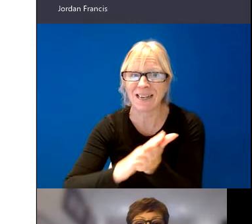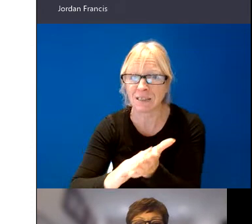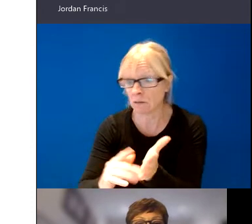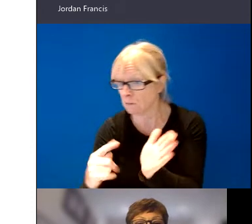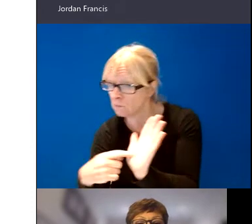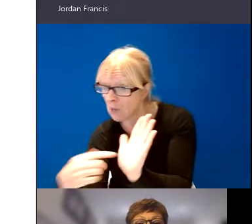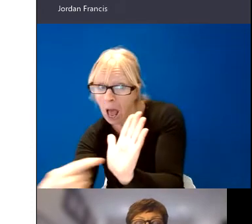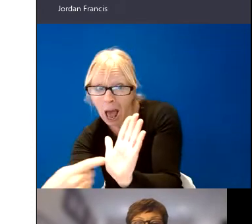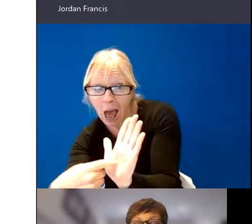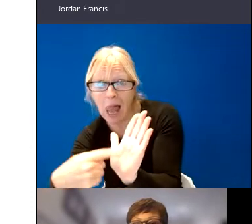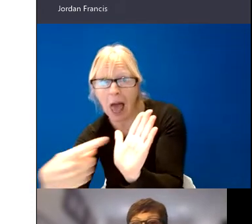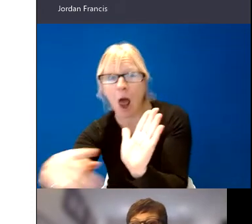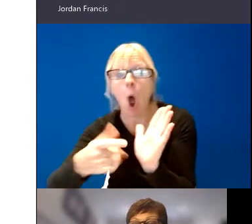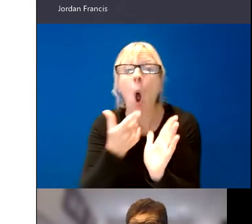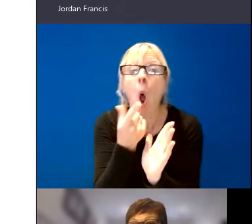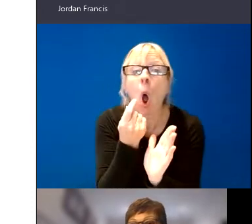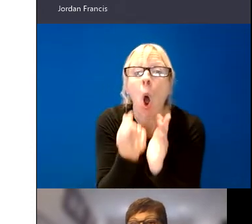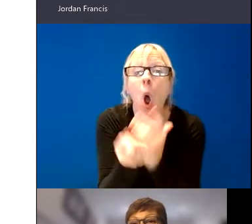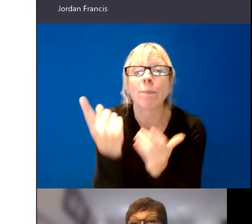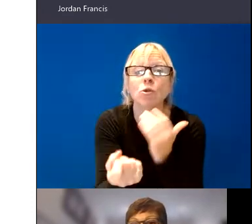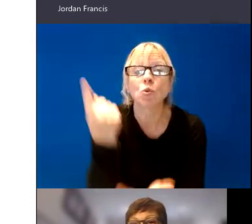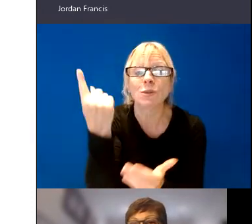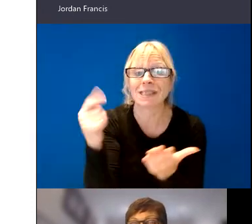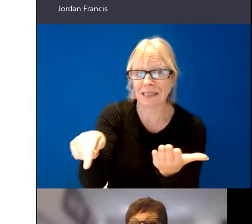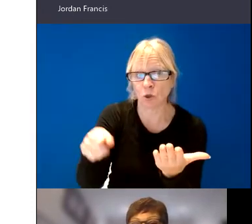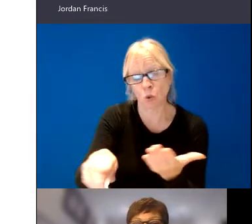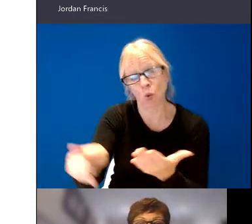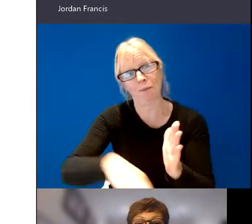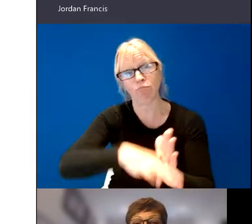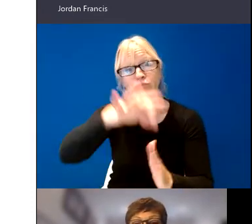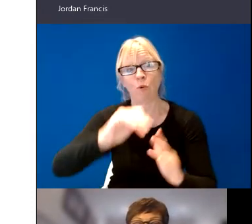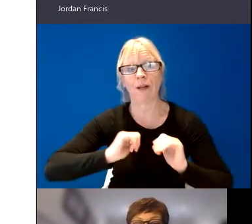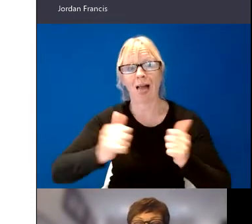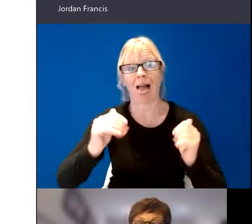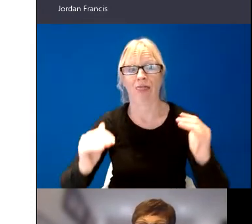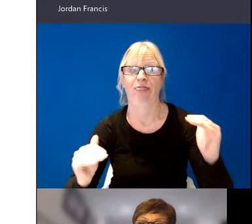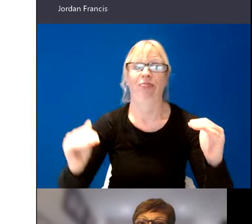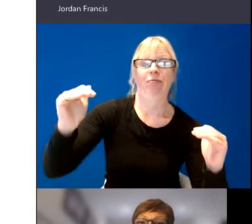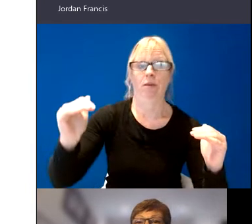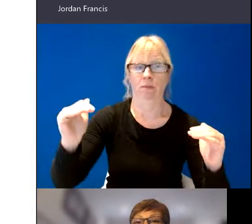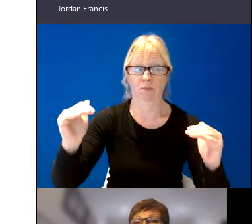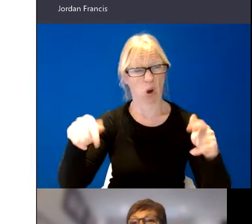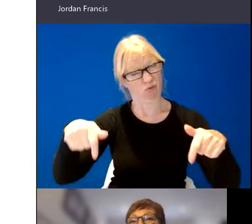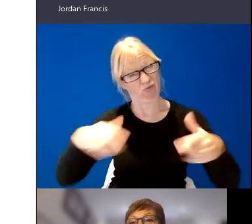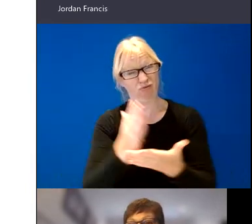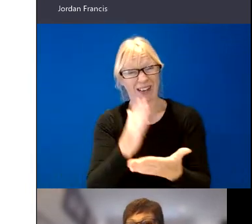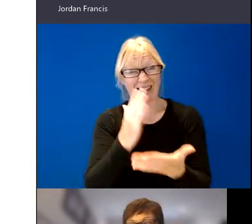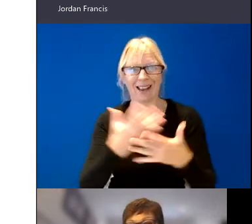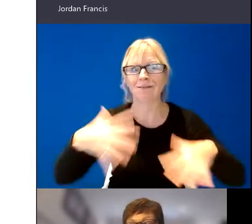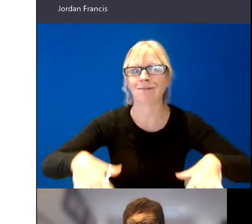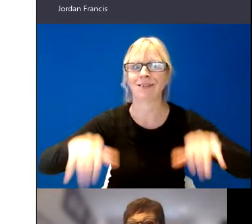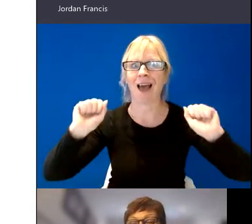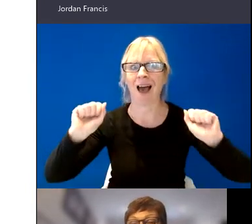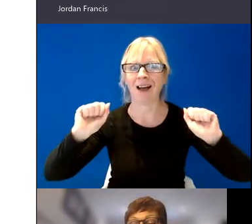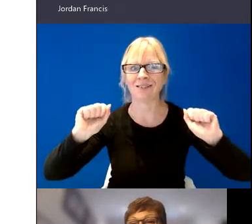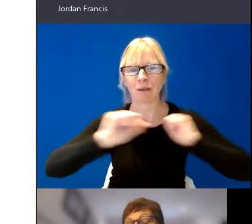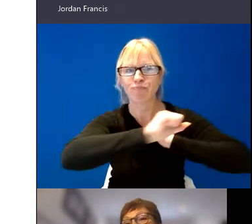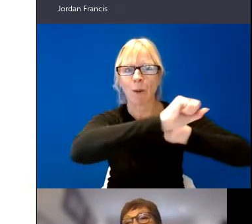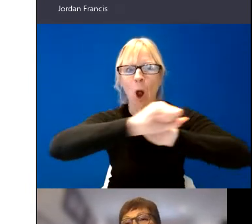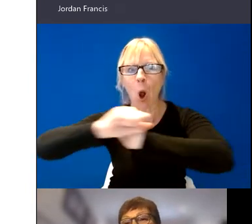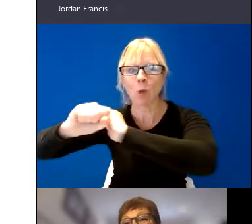apparent in the profile. And again, this webinar is part of the beginning of a promotion. So we really want to make sure that everyone knows that these